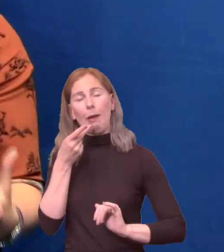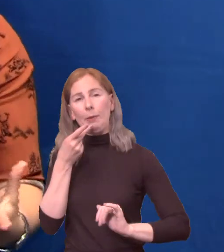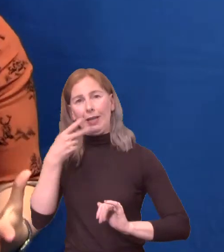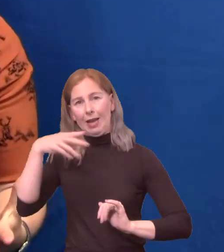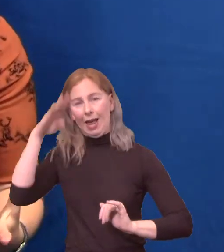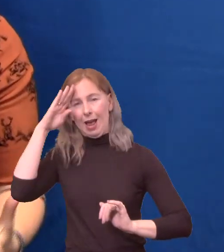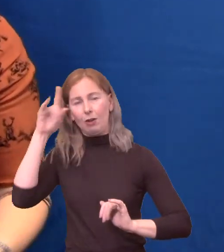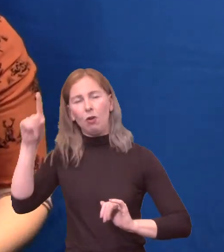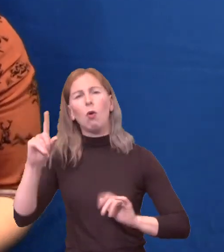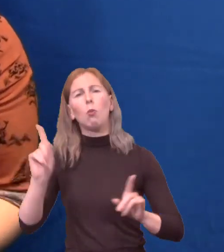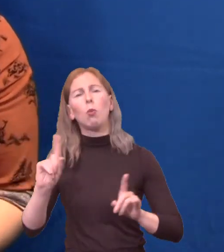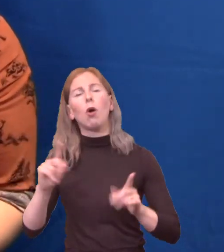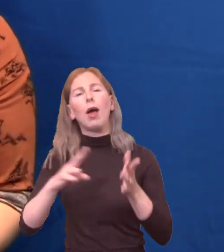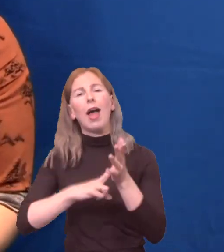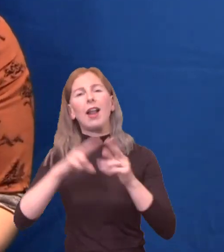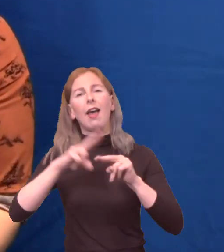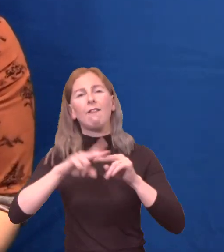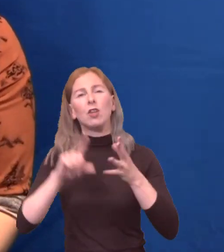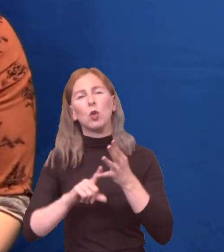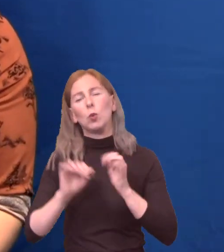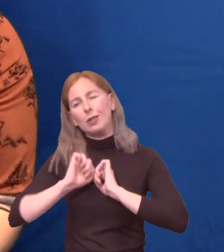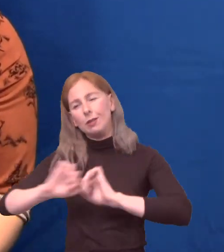their specific perspective on livestock worrying.